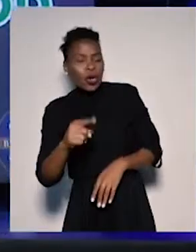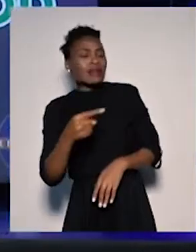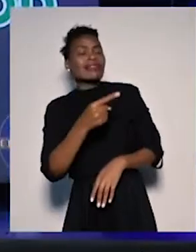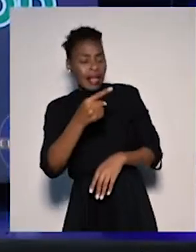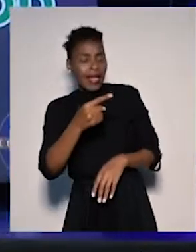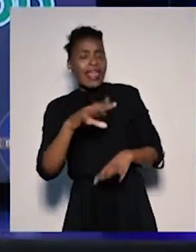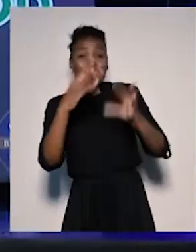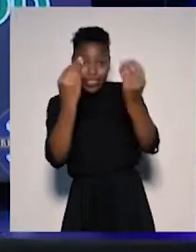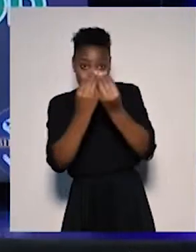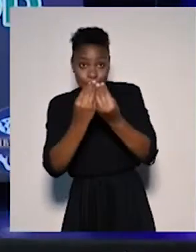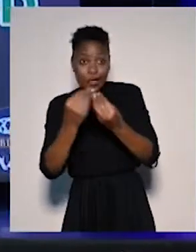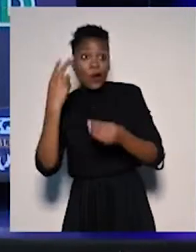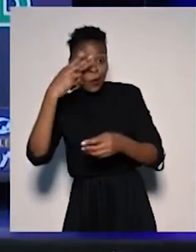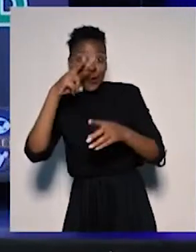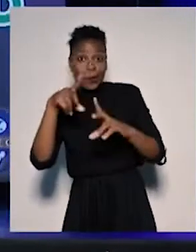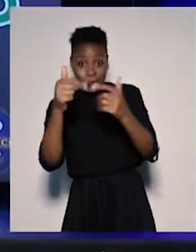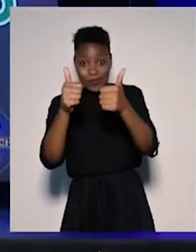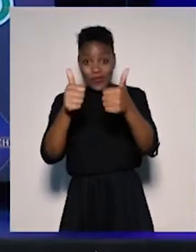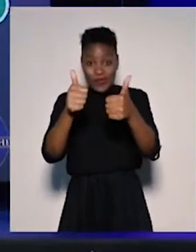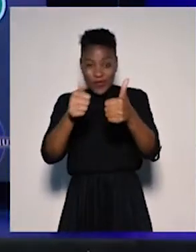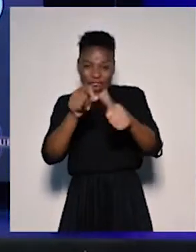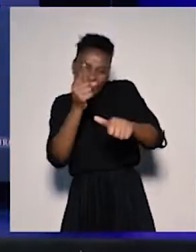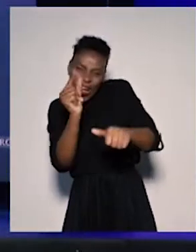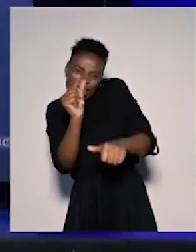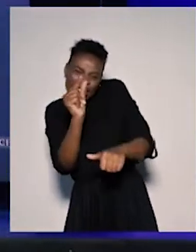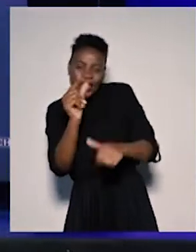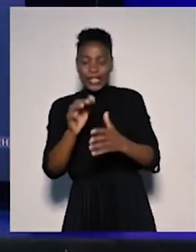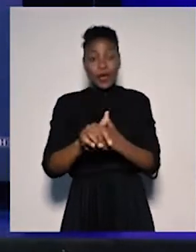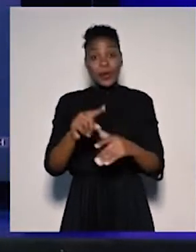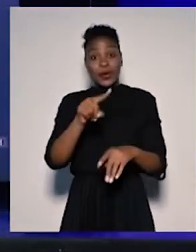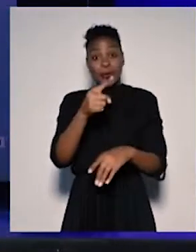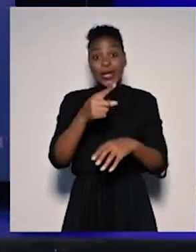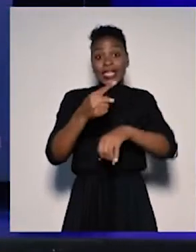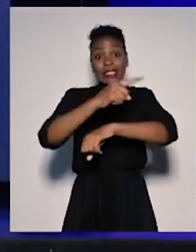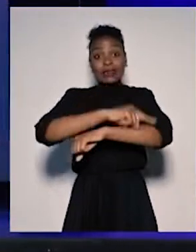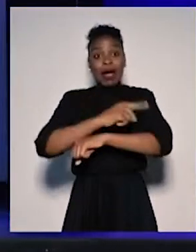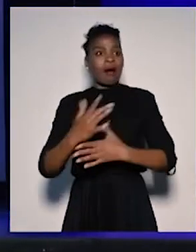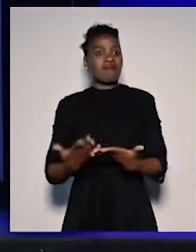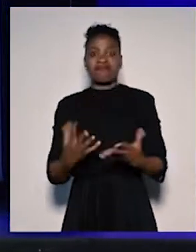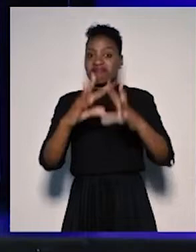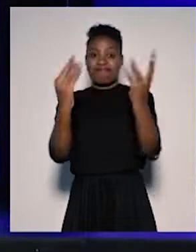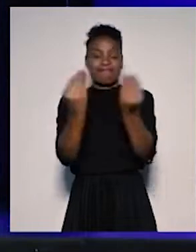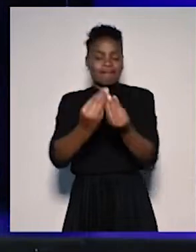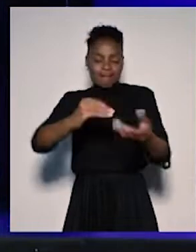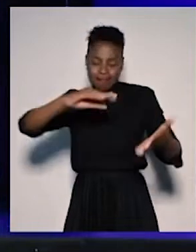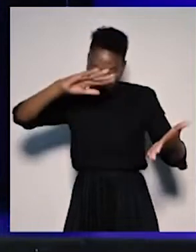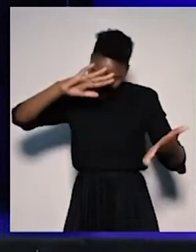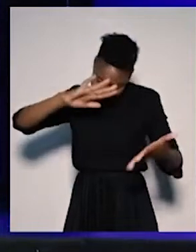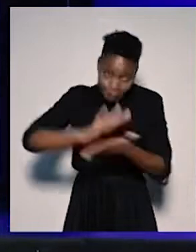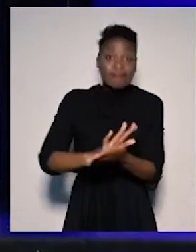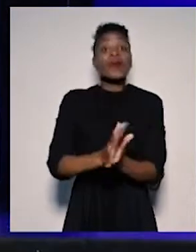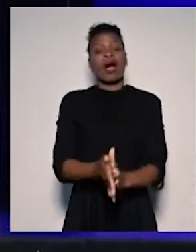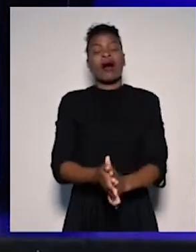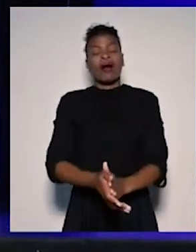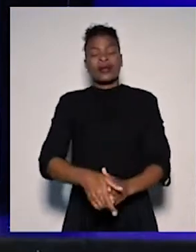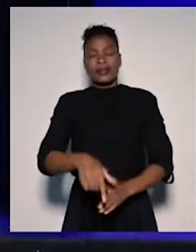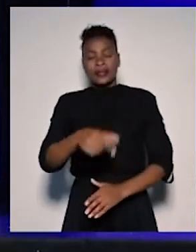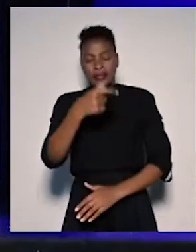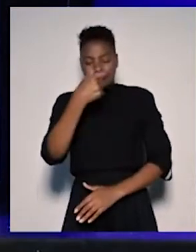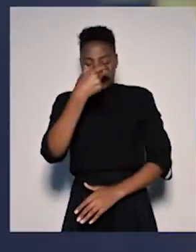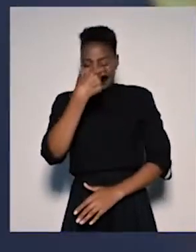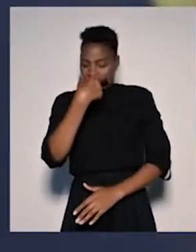good for a while, but one day everything will come to a crushing halt. And it's a sad day.